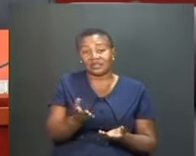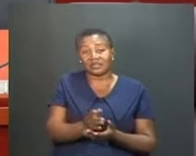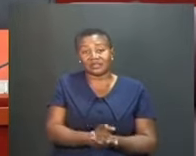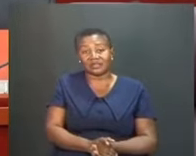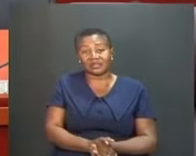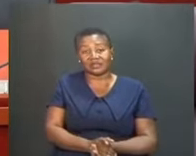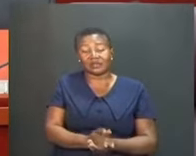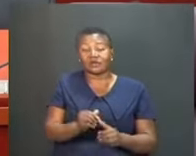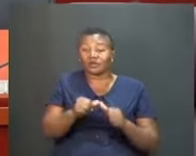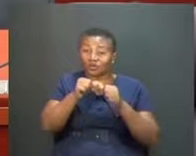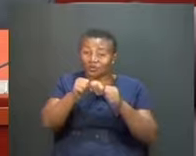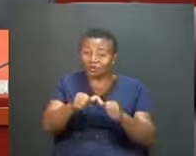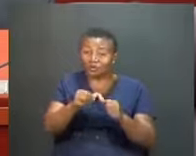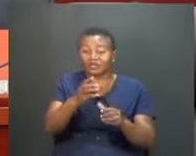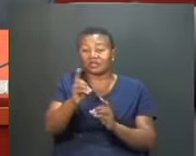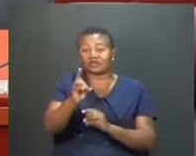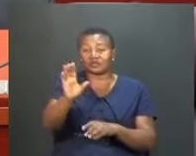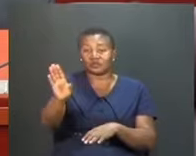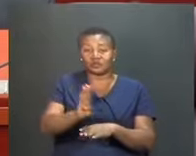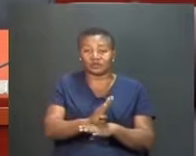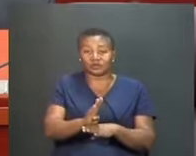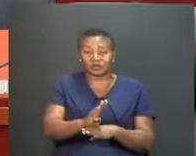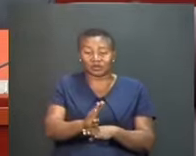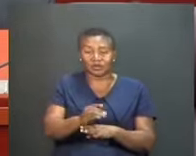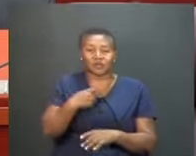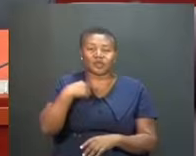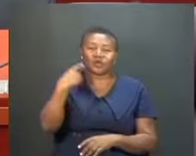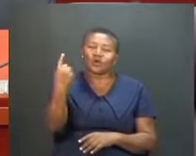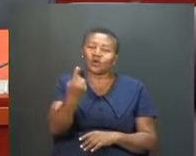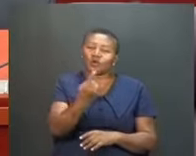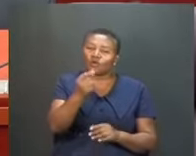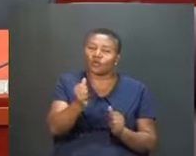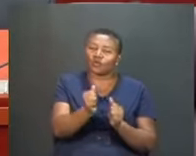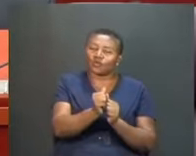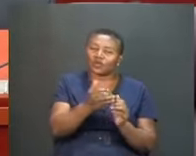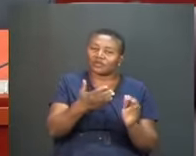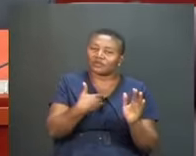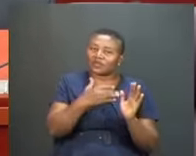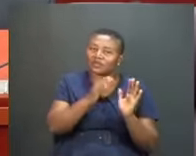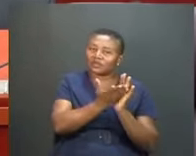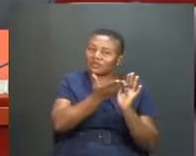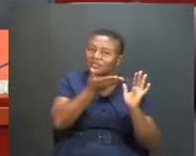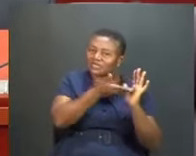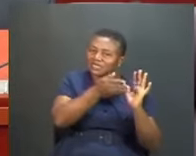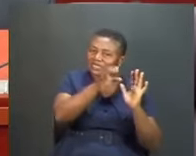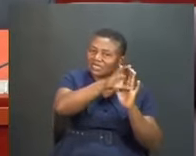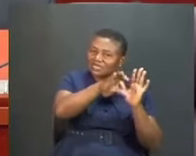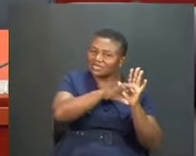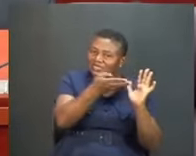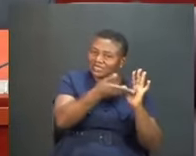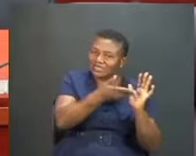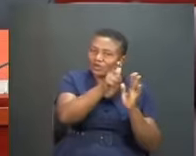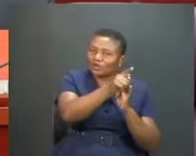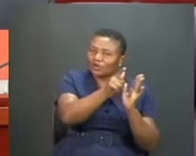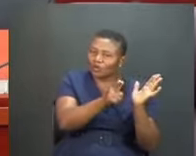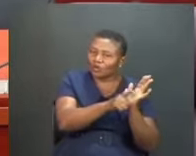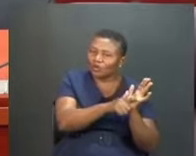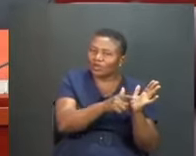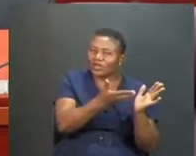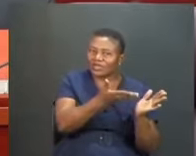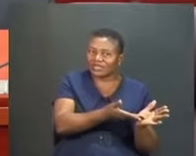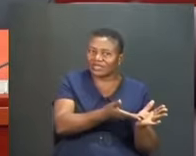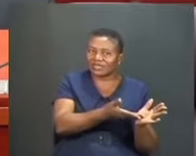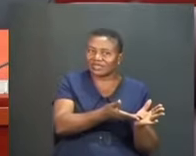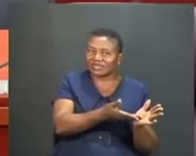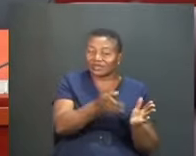execute your business. I always carry my standing orders. I always carry my constitution. Please, I wish you take notice of that.